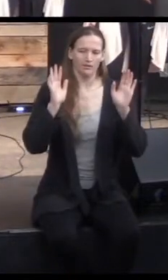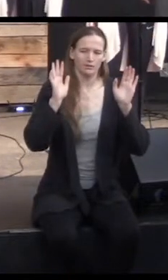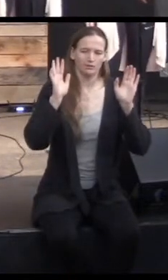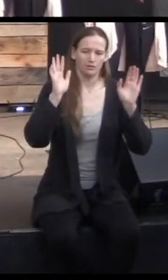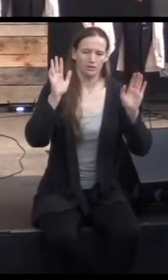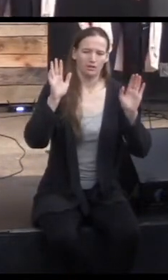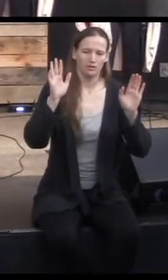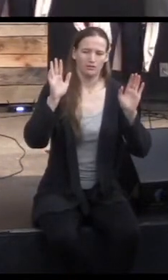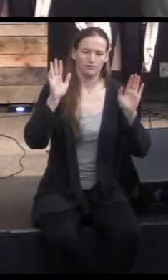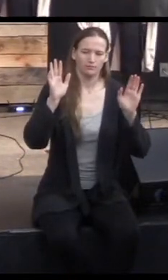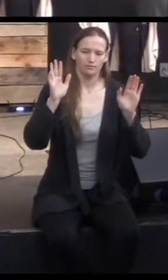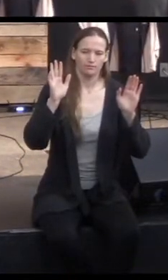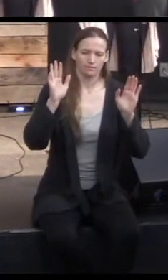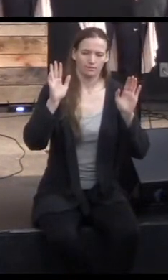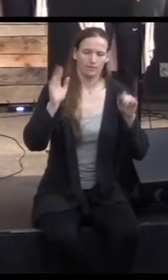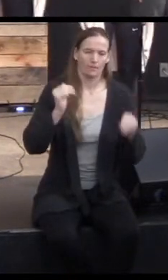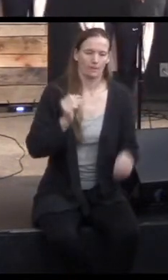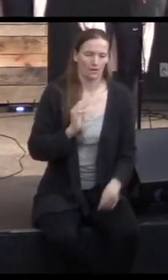how